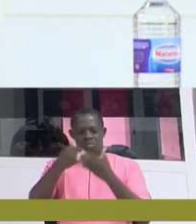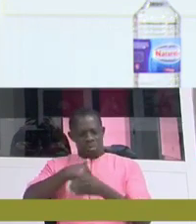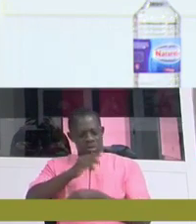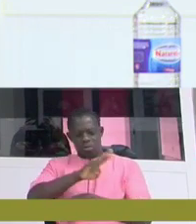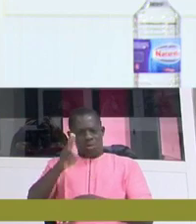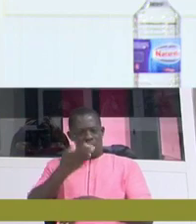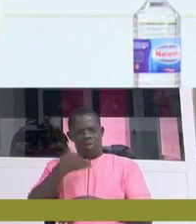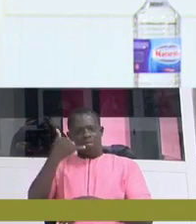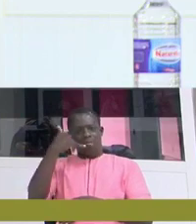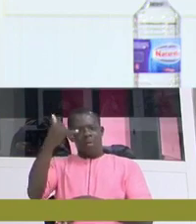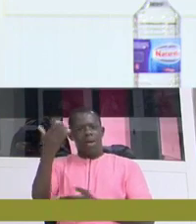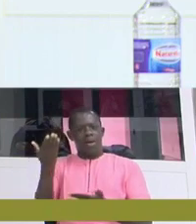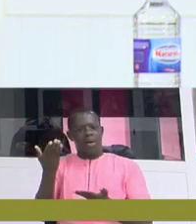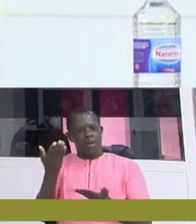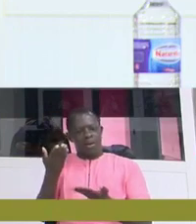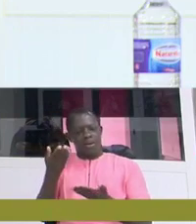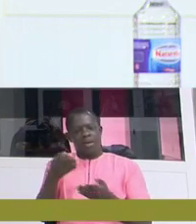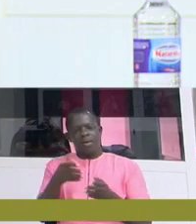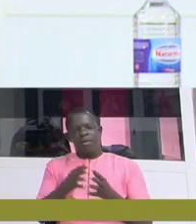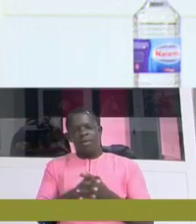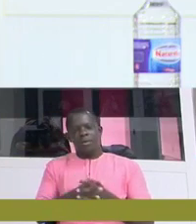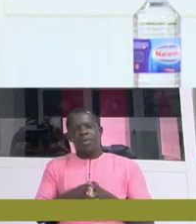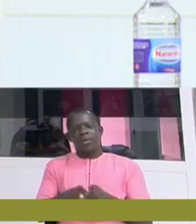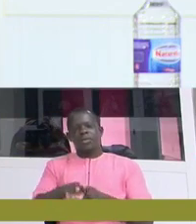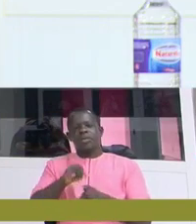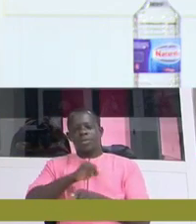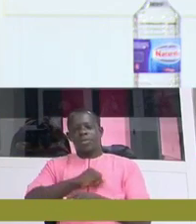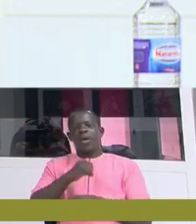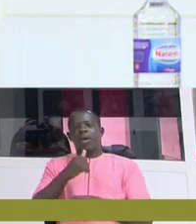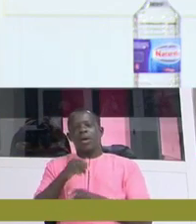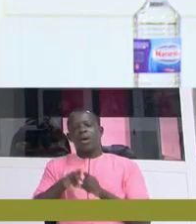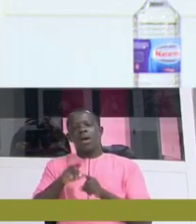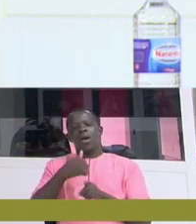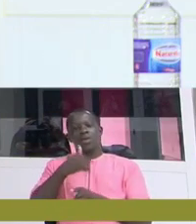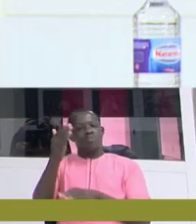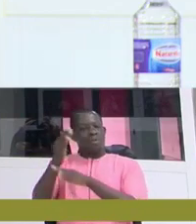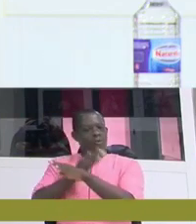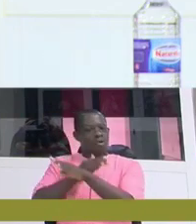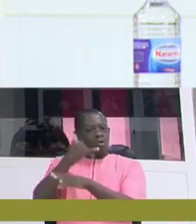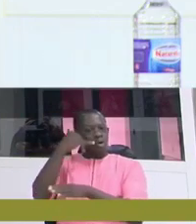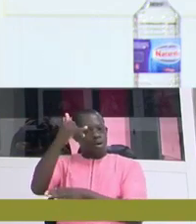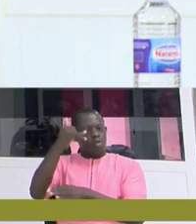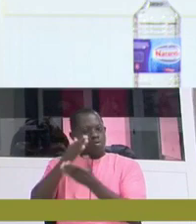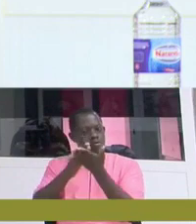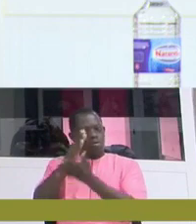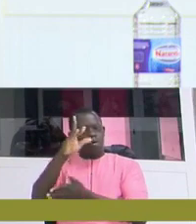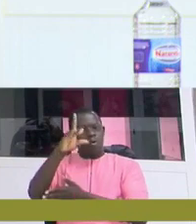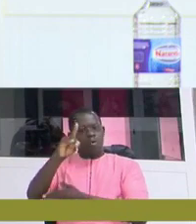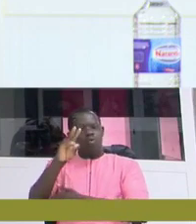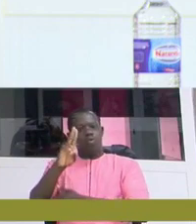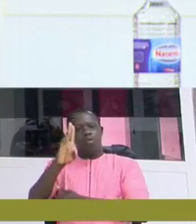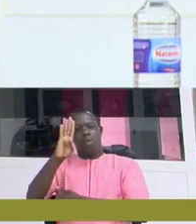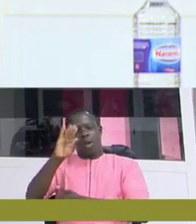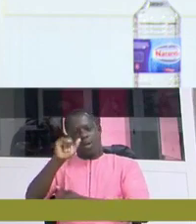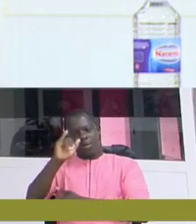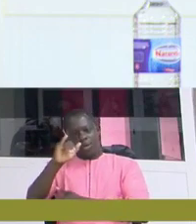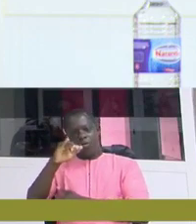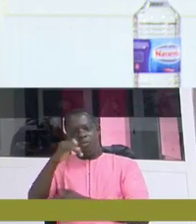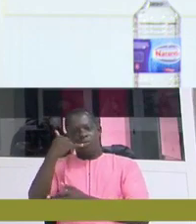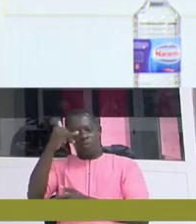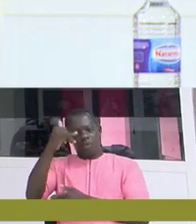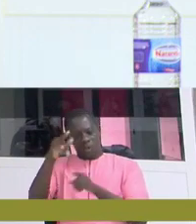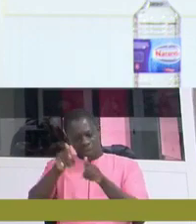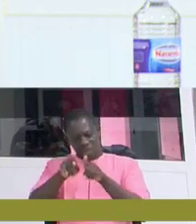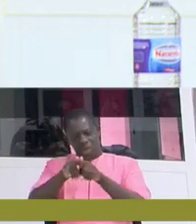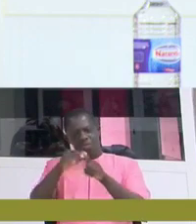have a telephone. He told me, I used to call you through Bubai's phone in his compound. I'll call you through that